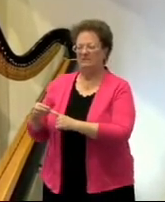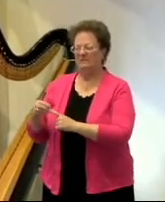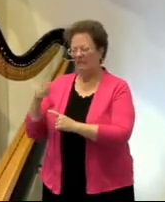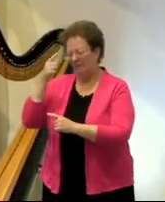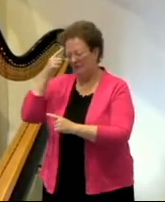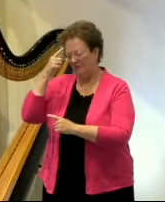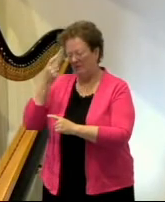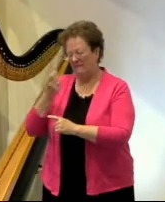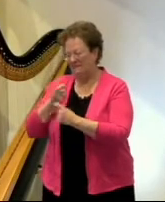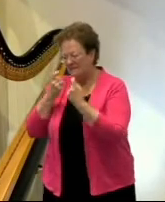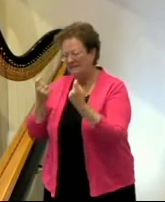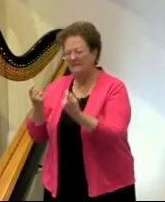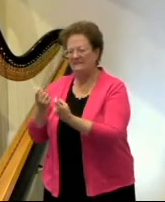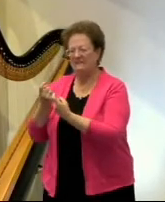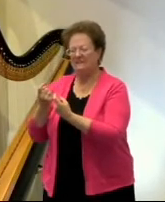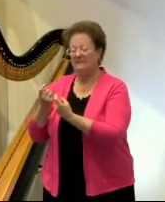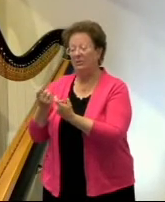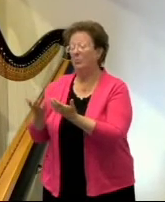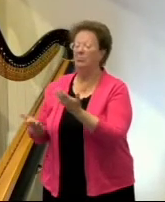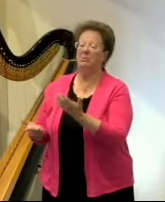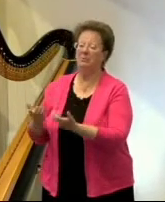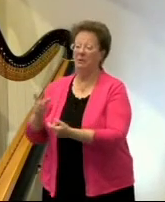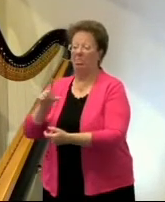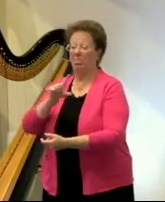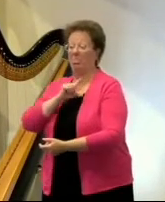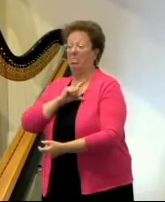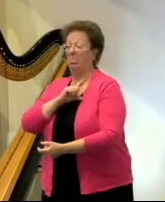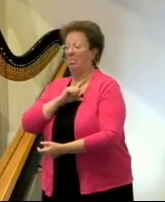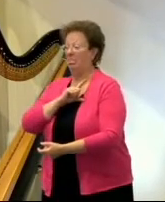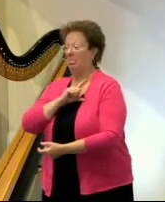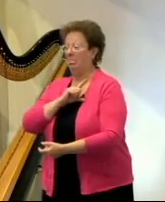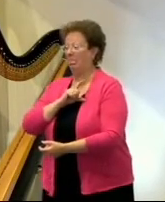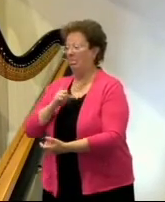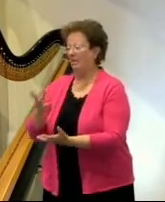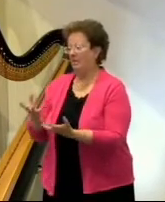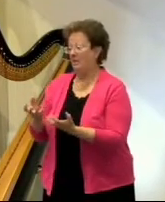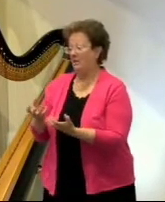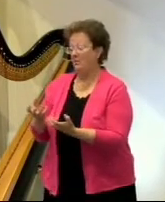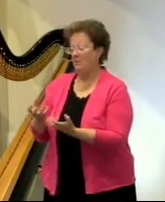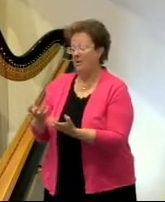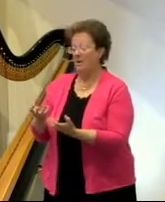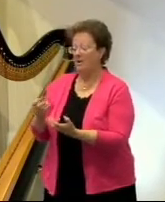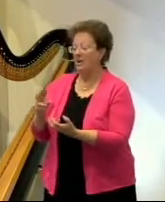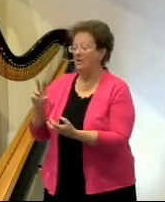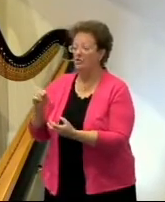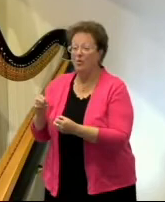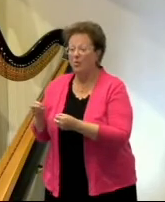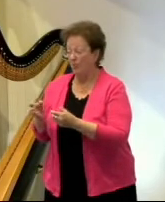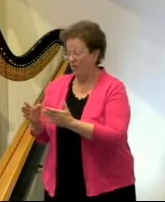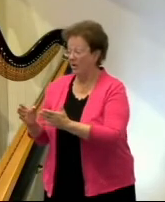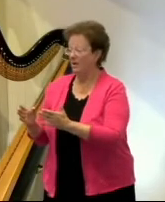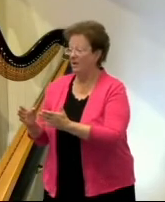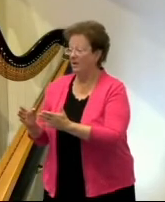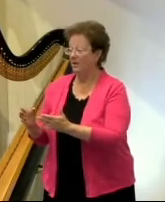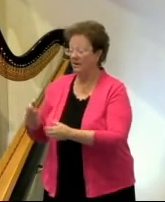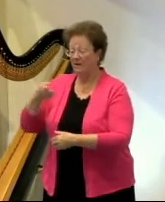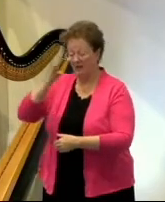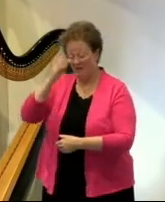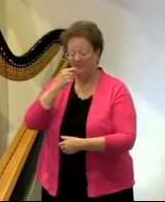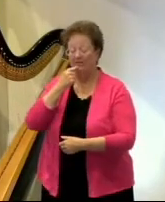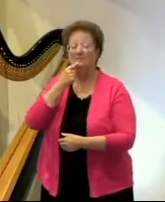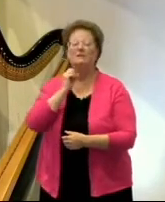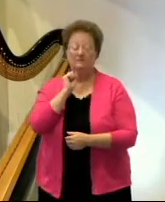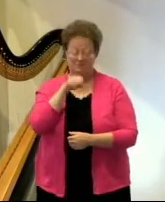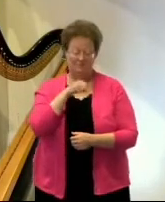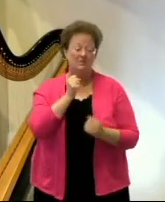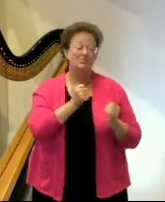Or you might feel downright lazy, not wanting to get off your duff. No way, you say? Well, God says,